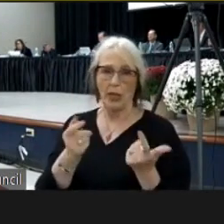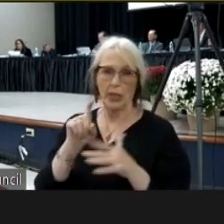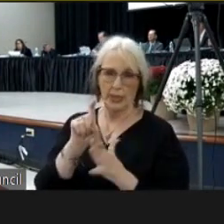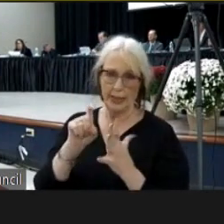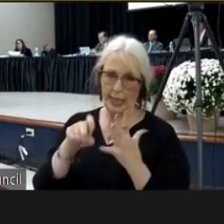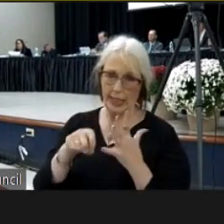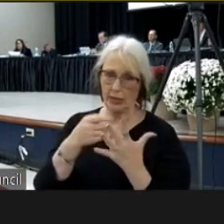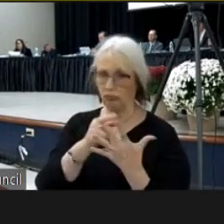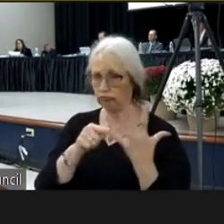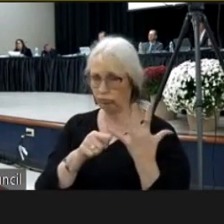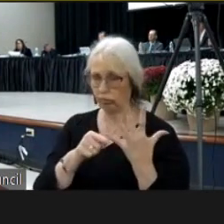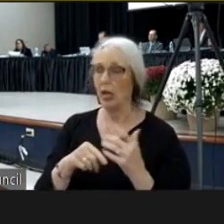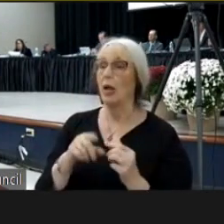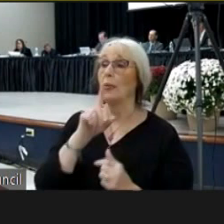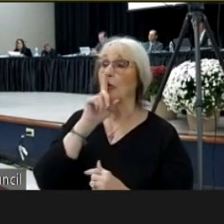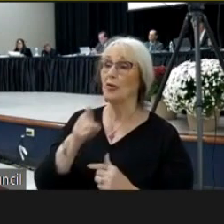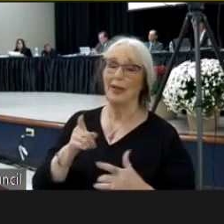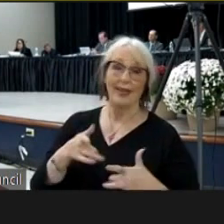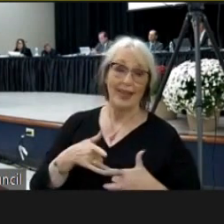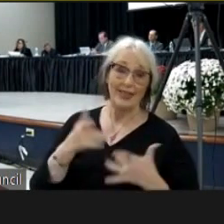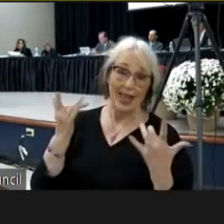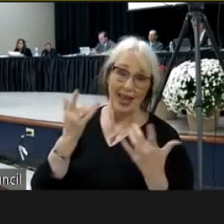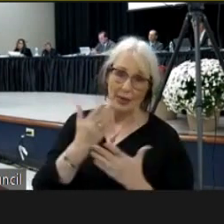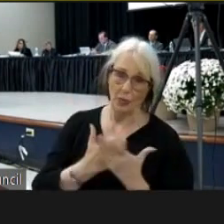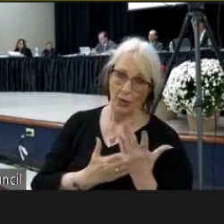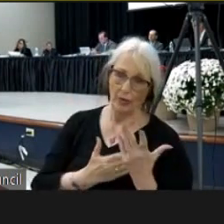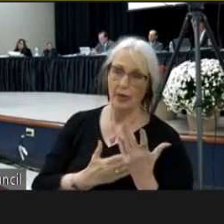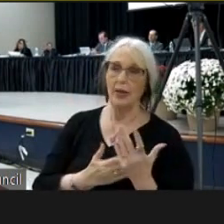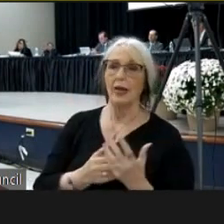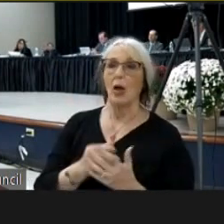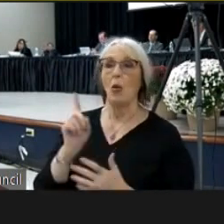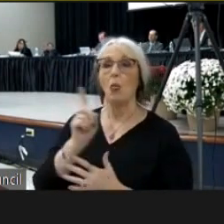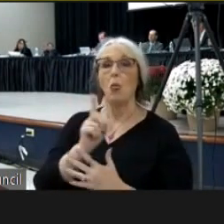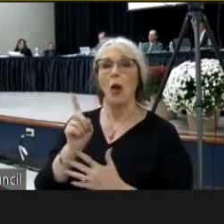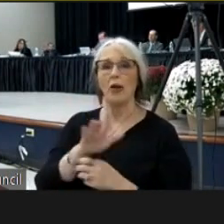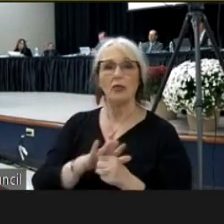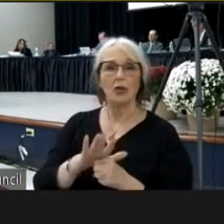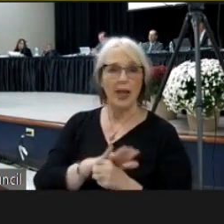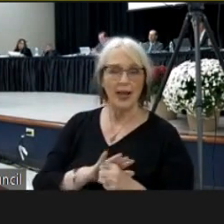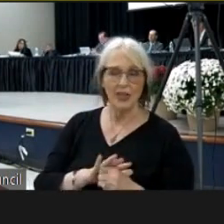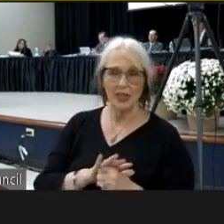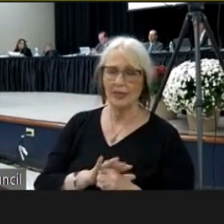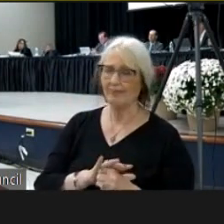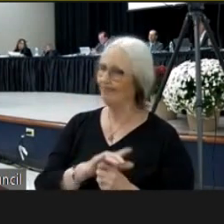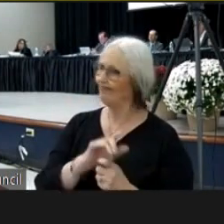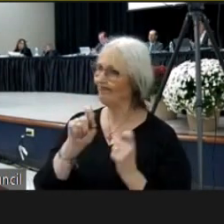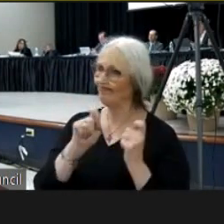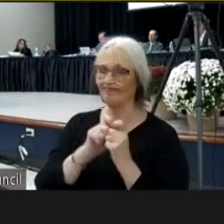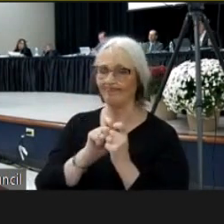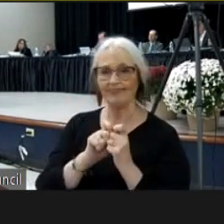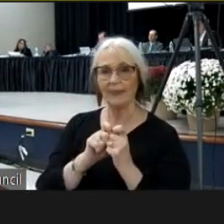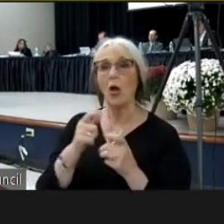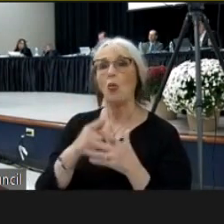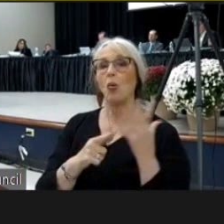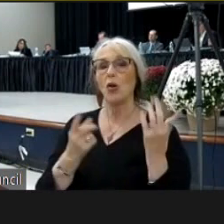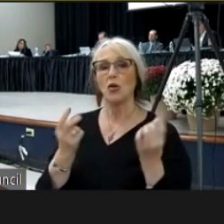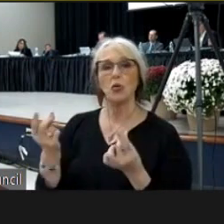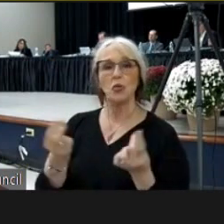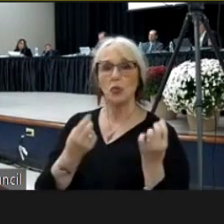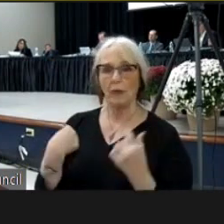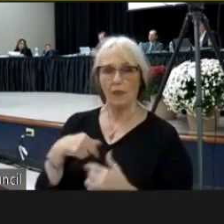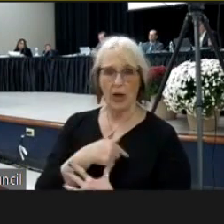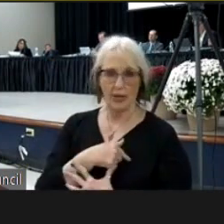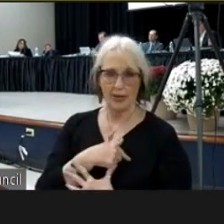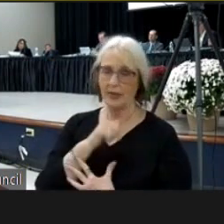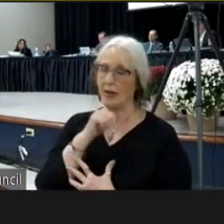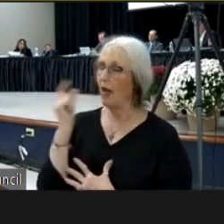But truly, the most exciting part of this is its position, strategic location, and what it can do for us, not only